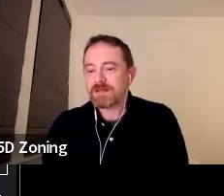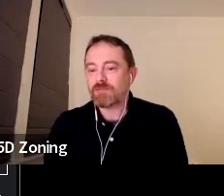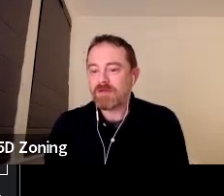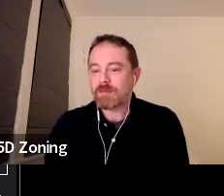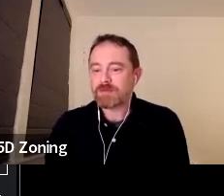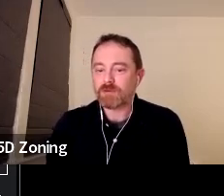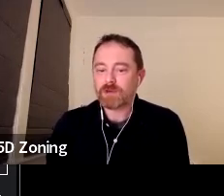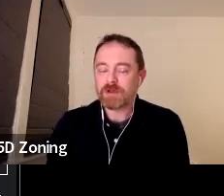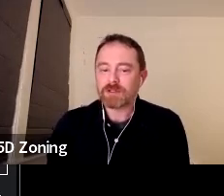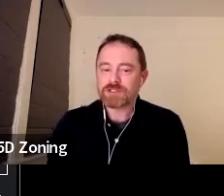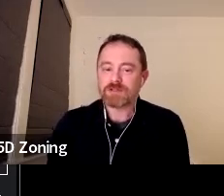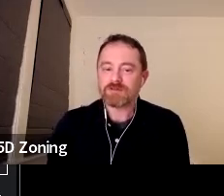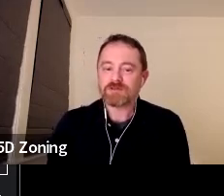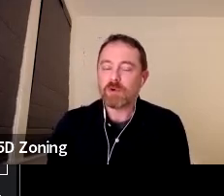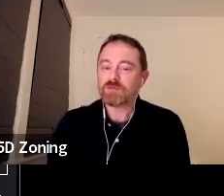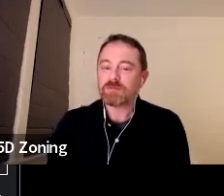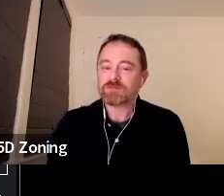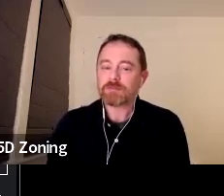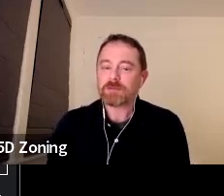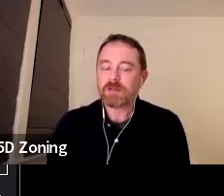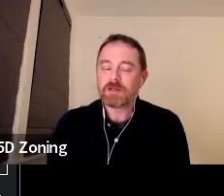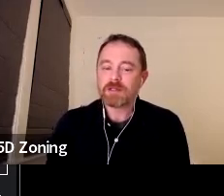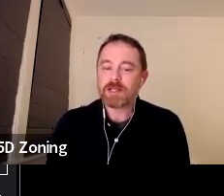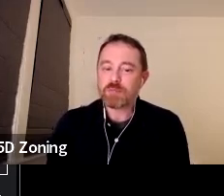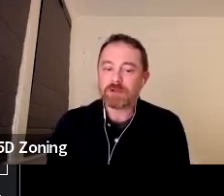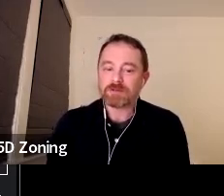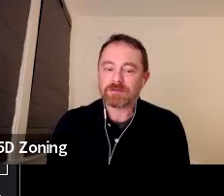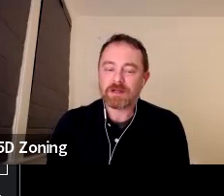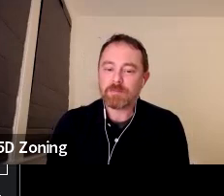2016. They revamped the zoning regulations, so most of them stopped getting built.